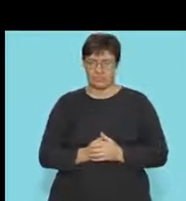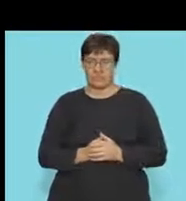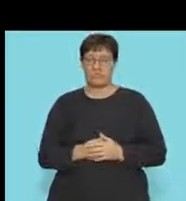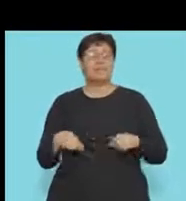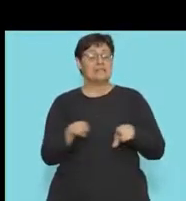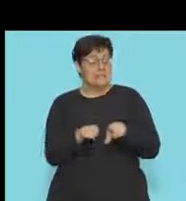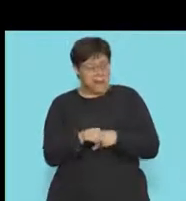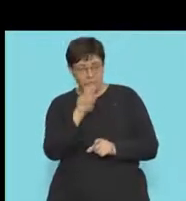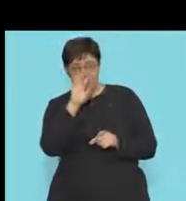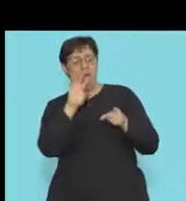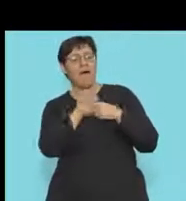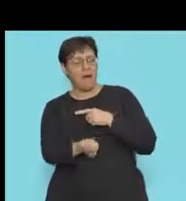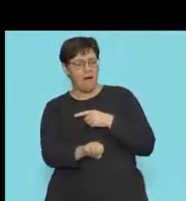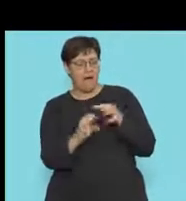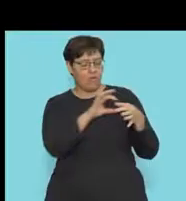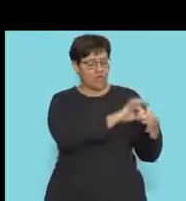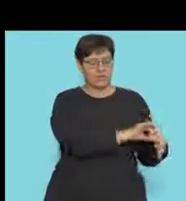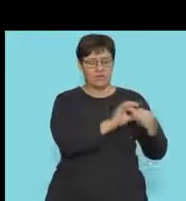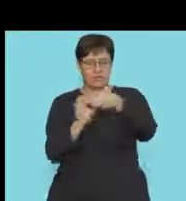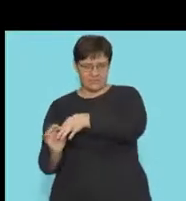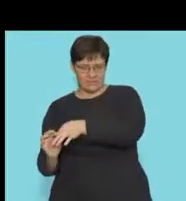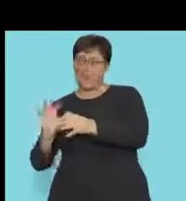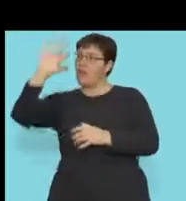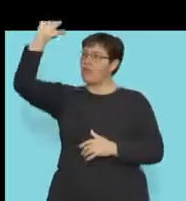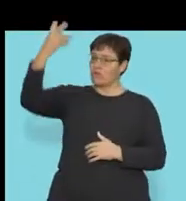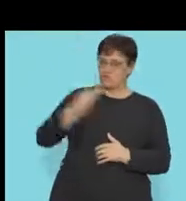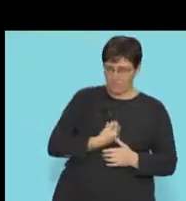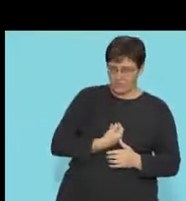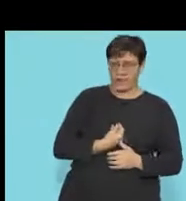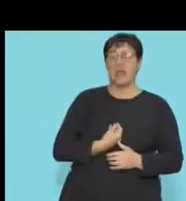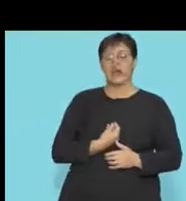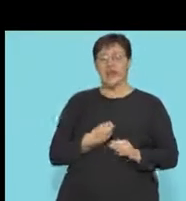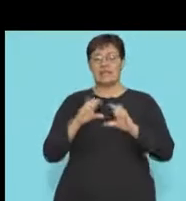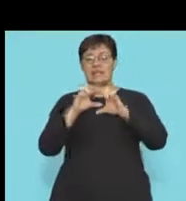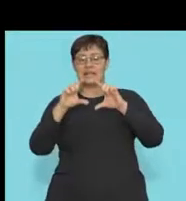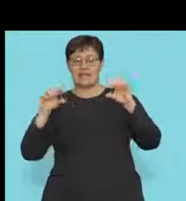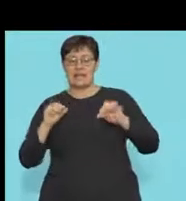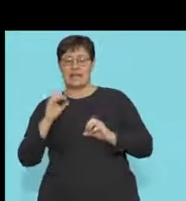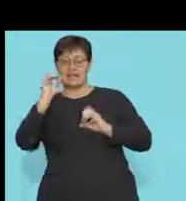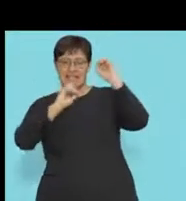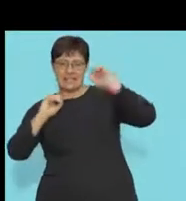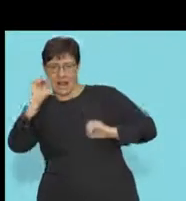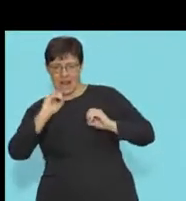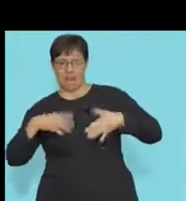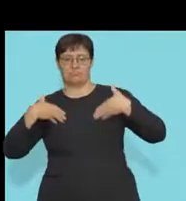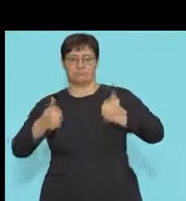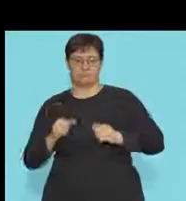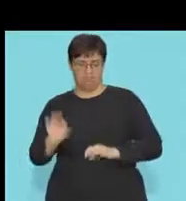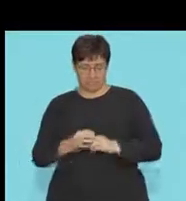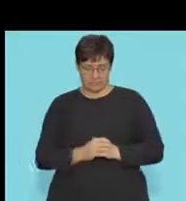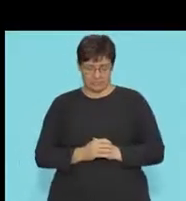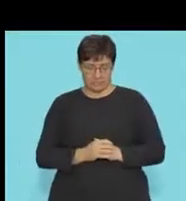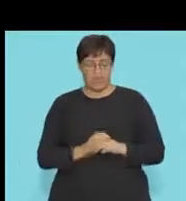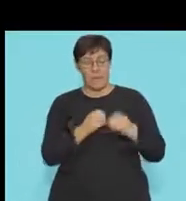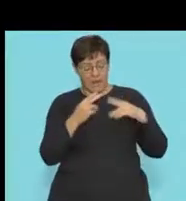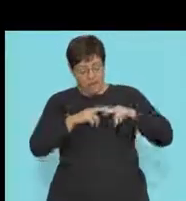that we recognize that there's a relationship between photosynthesis and cellular respiration. As I mentioned, there are many organisms